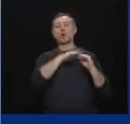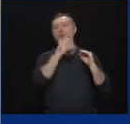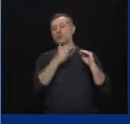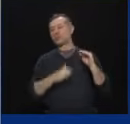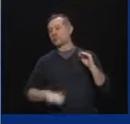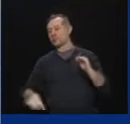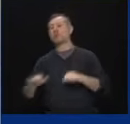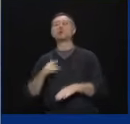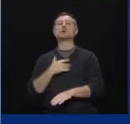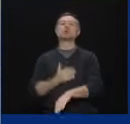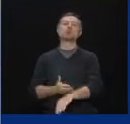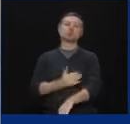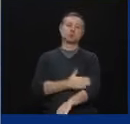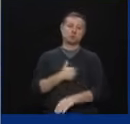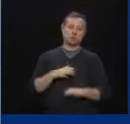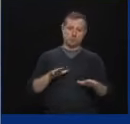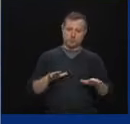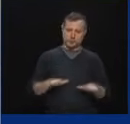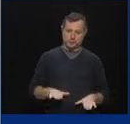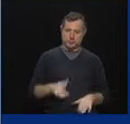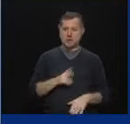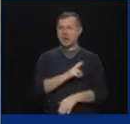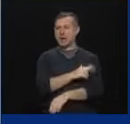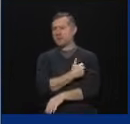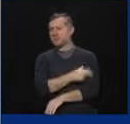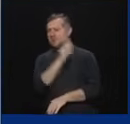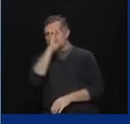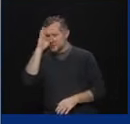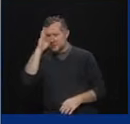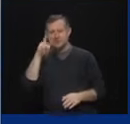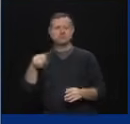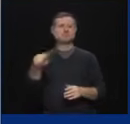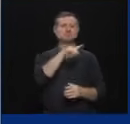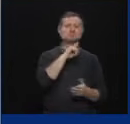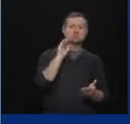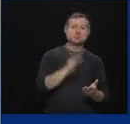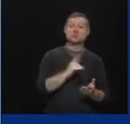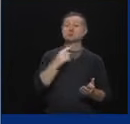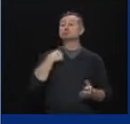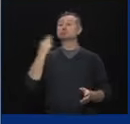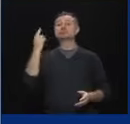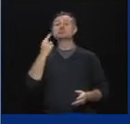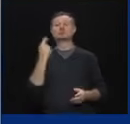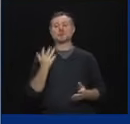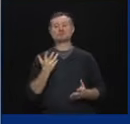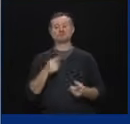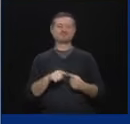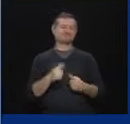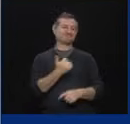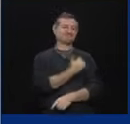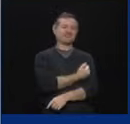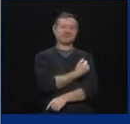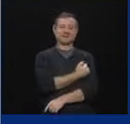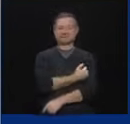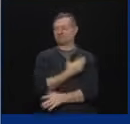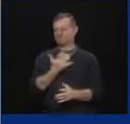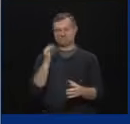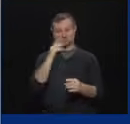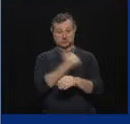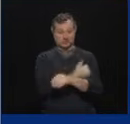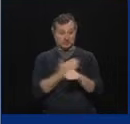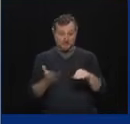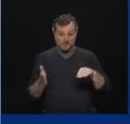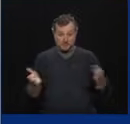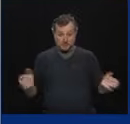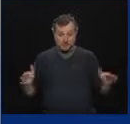hospitalizations are nowhere near what they were last time. And the only reason is one, because people are vaccinated now. And that is the difference between this year and